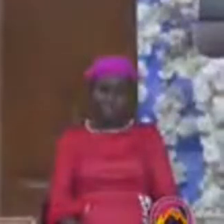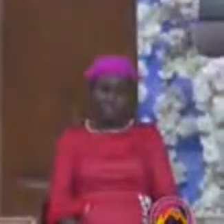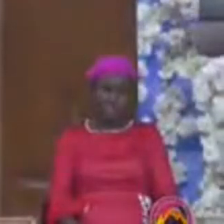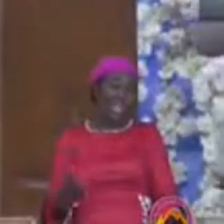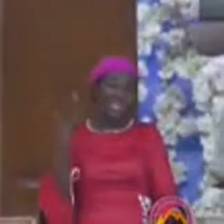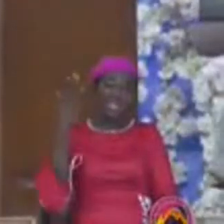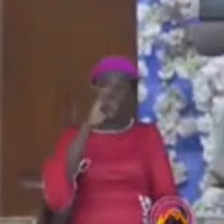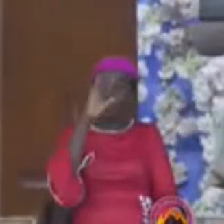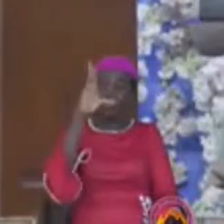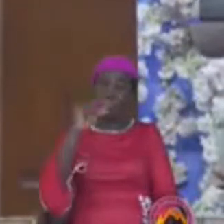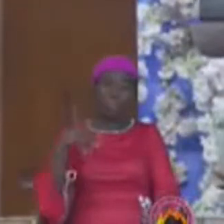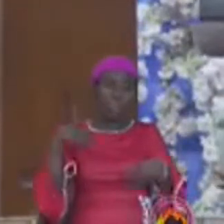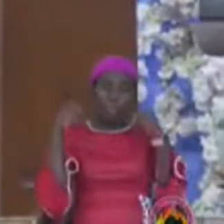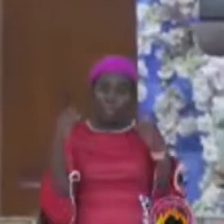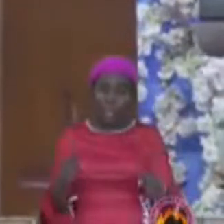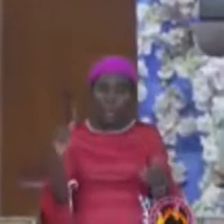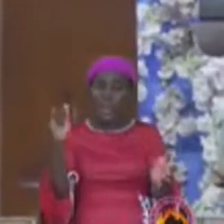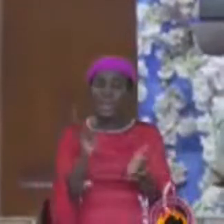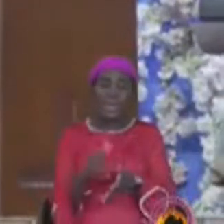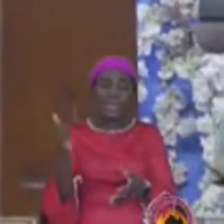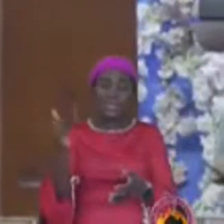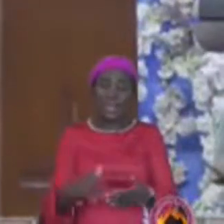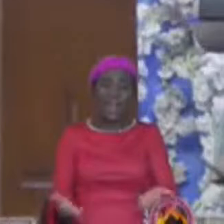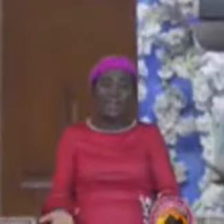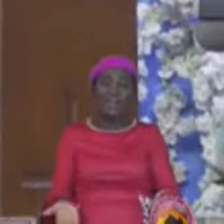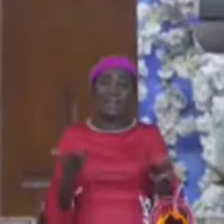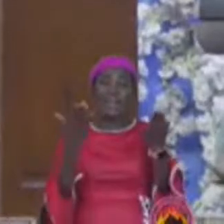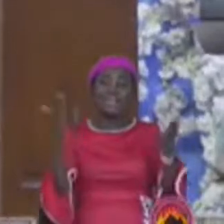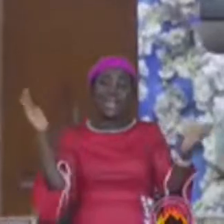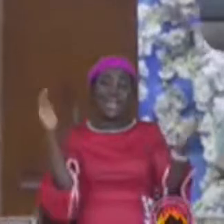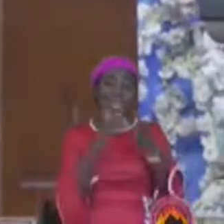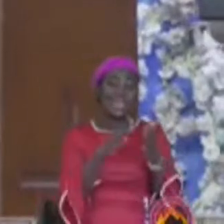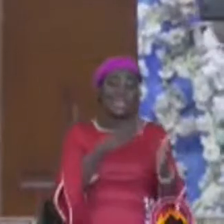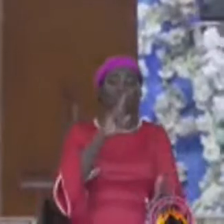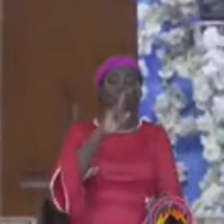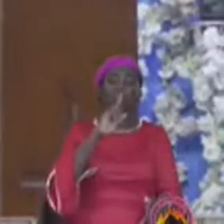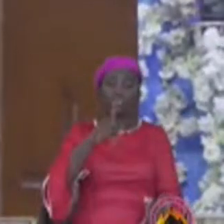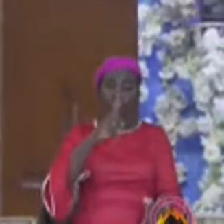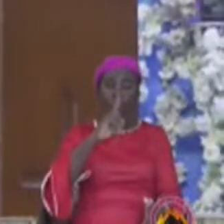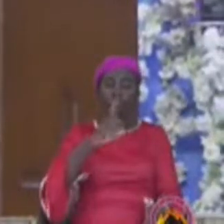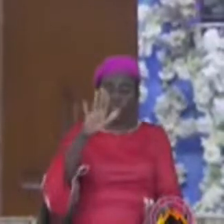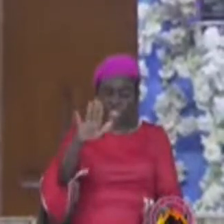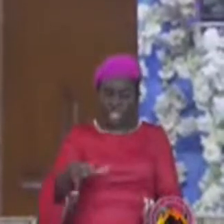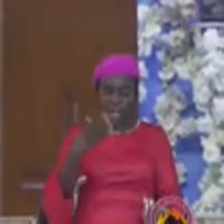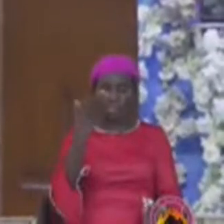no power that can rise against a true child of God Almighty